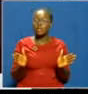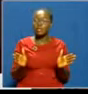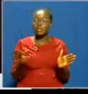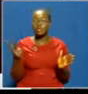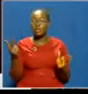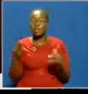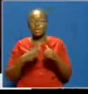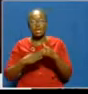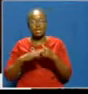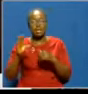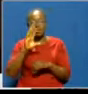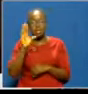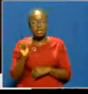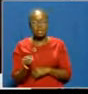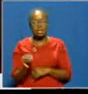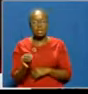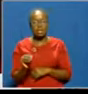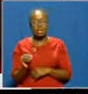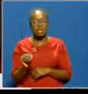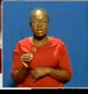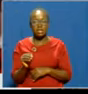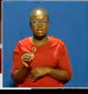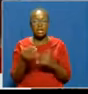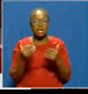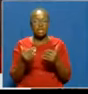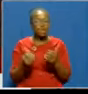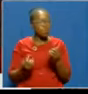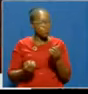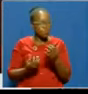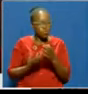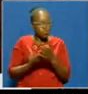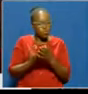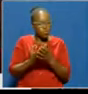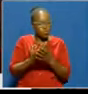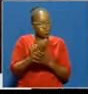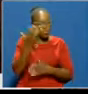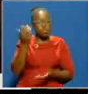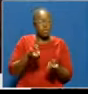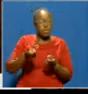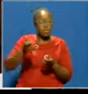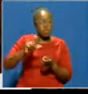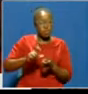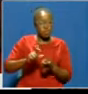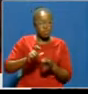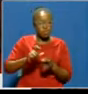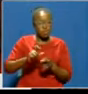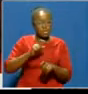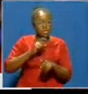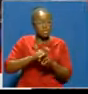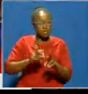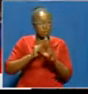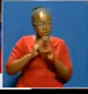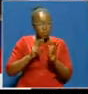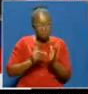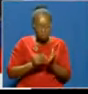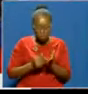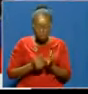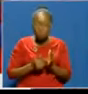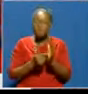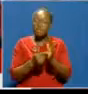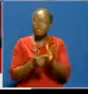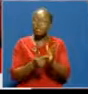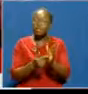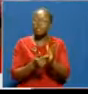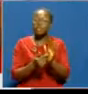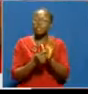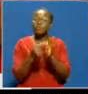29%, it has now grown, and we are soon going to see the report when it's presented to us that shows that we have achieved